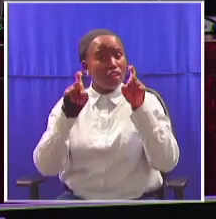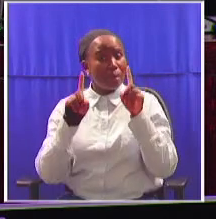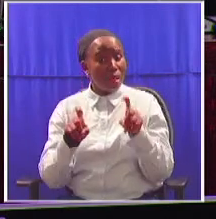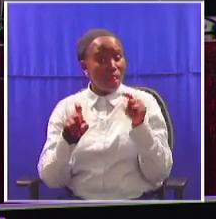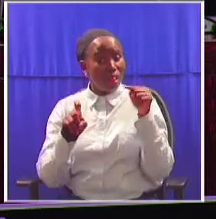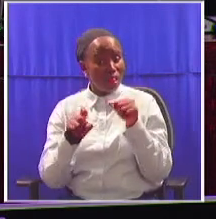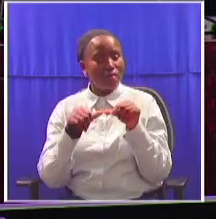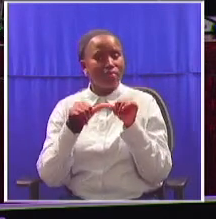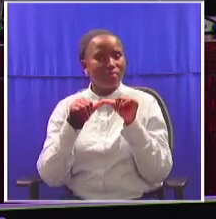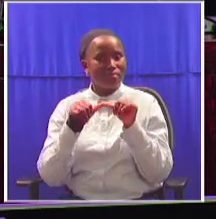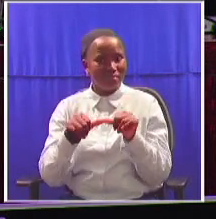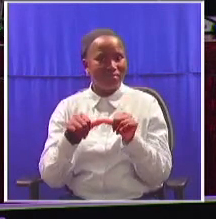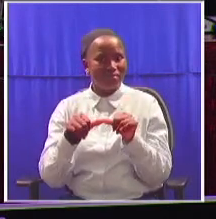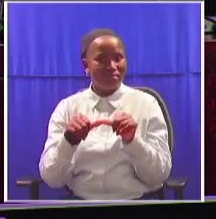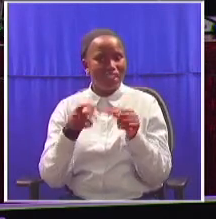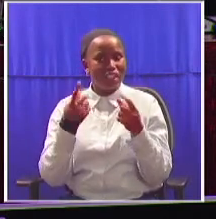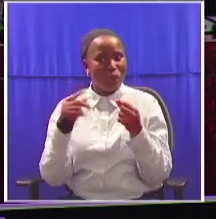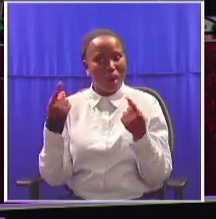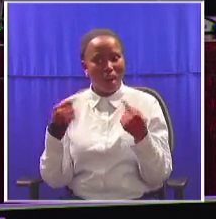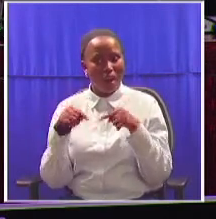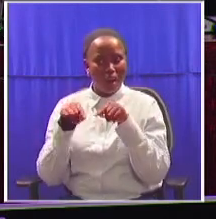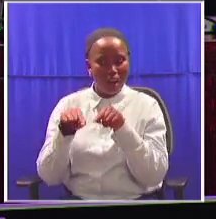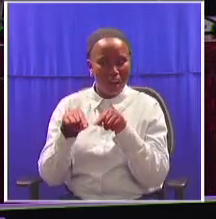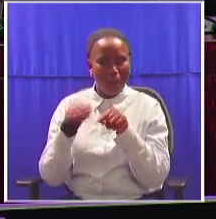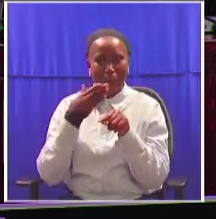the non-aligned movement.